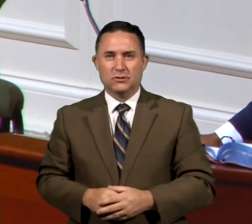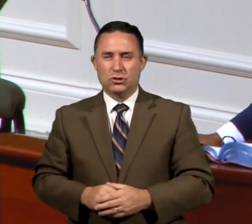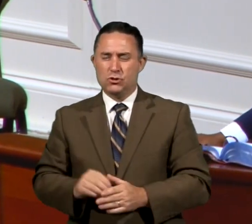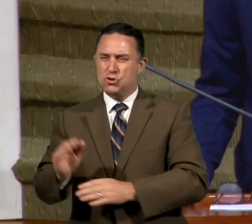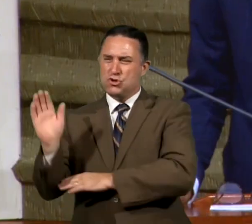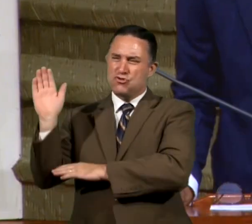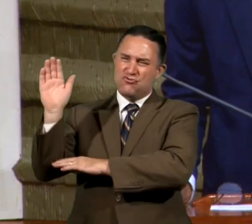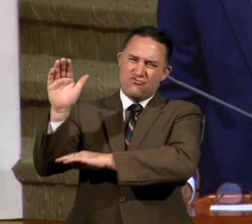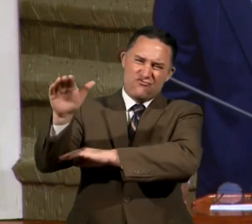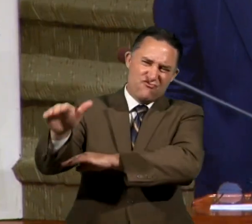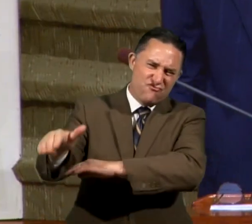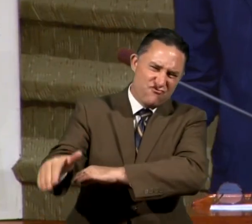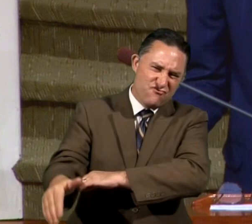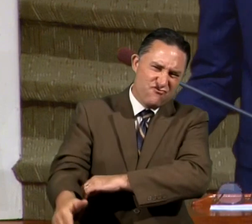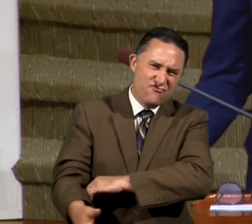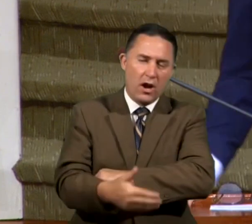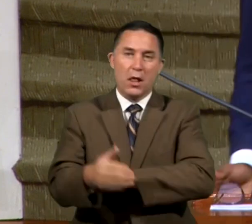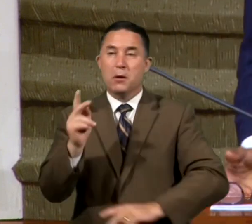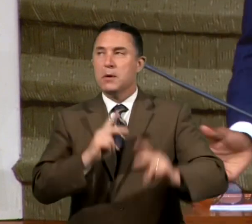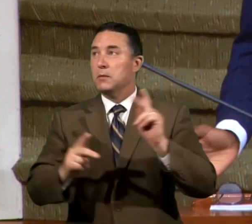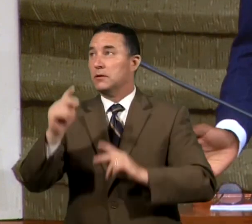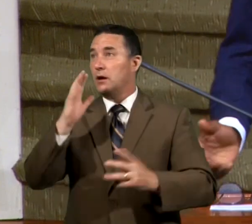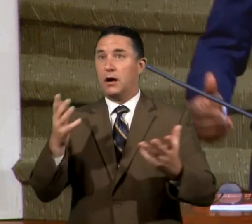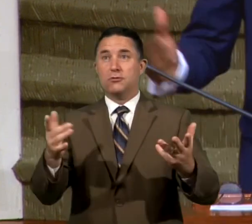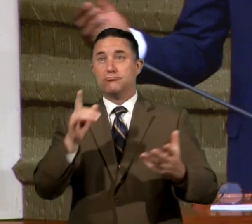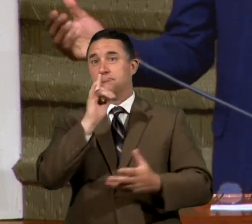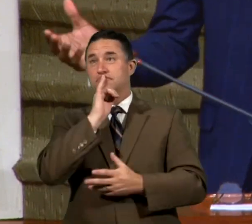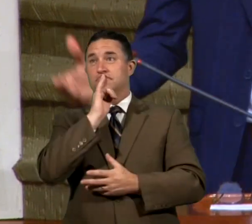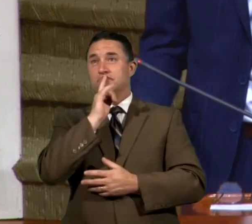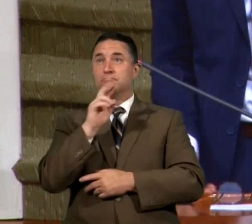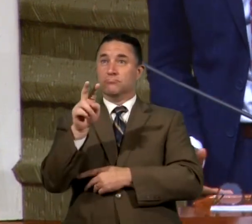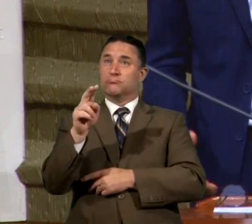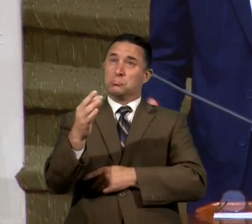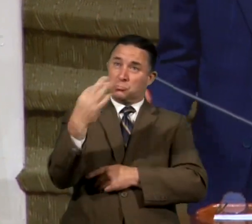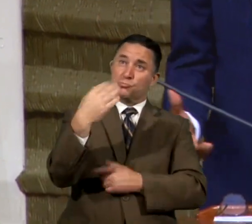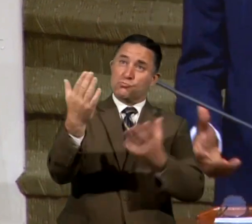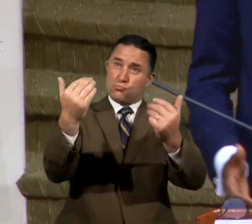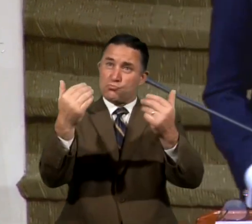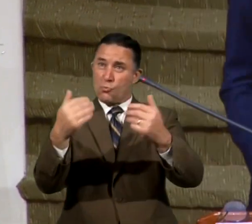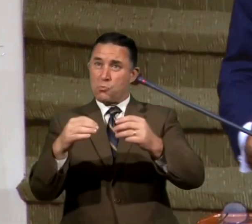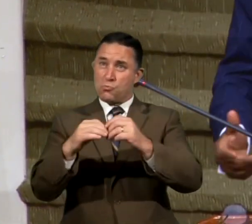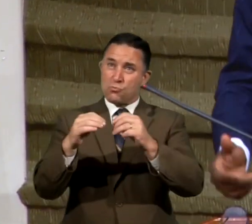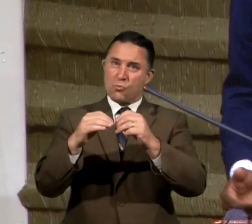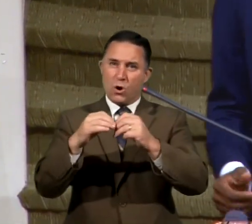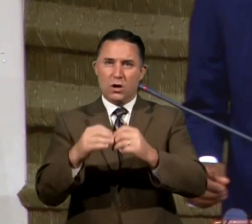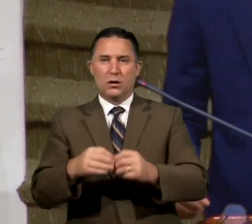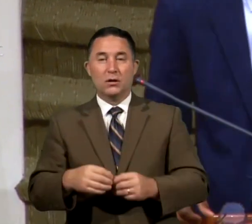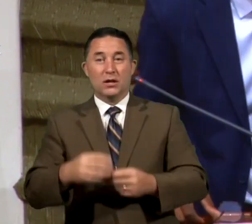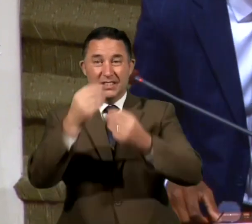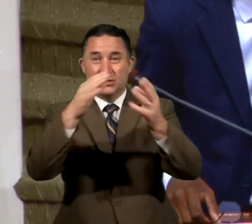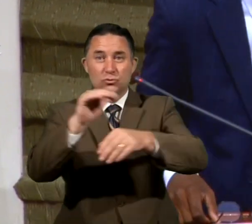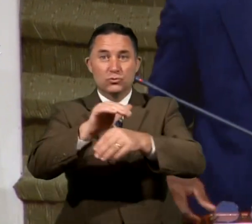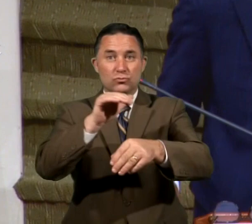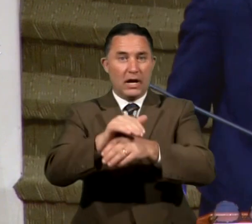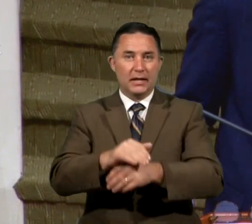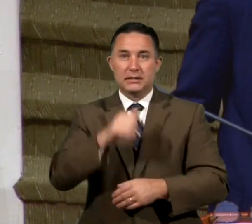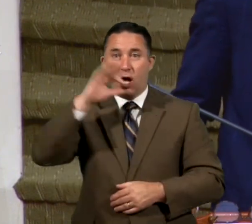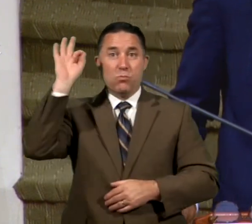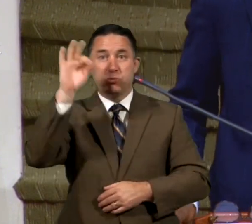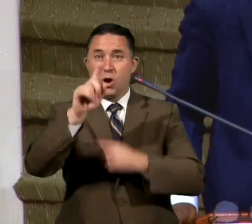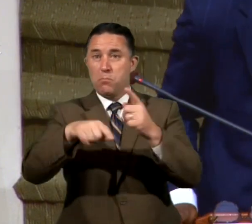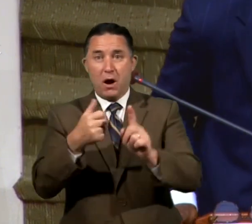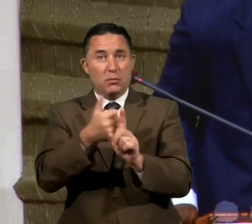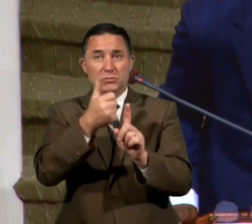He just let go, and the people of God had nothing to say about it. They were just like, come on, brother, you're pushing it. And I came to tell you tonight that he wasn't preaching